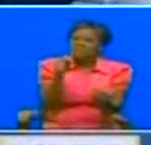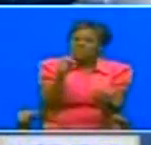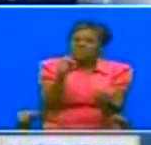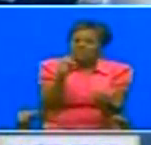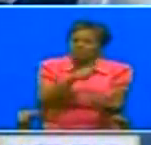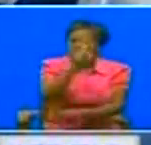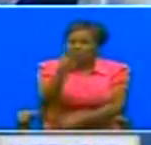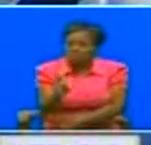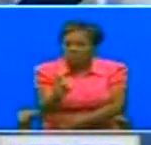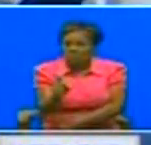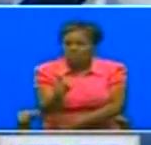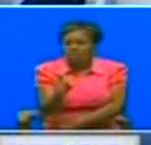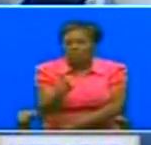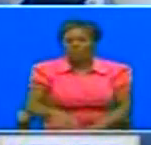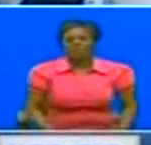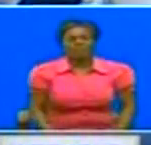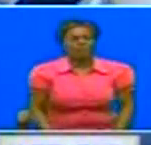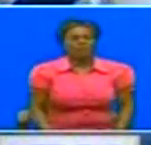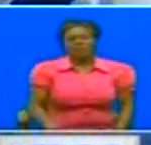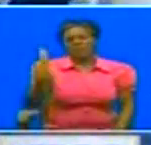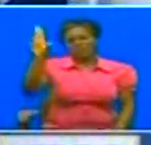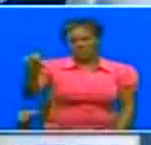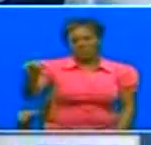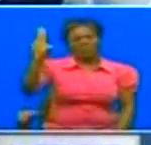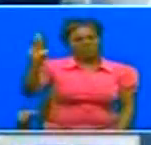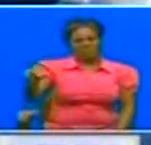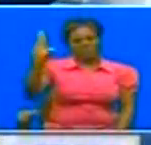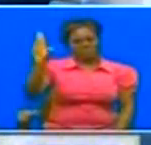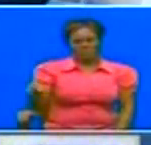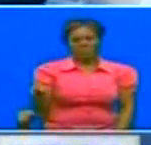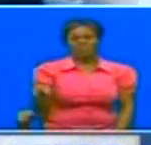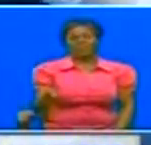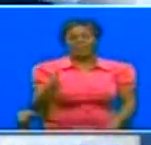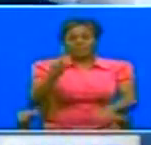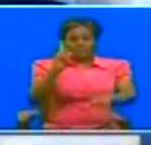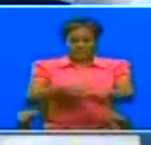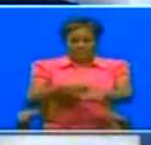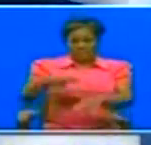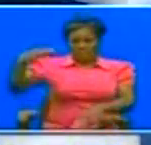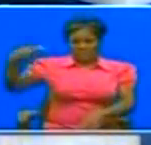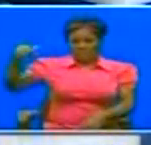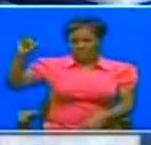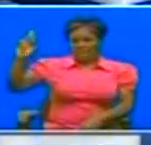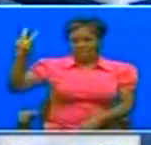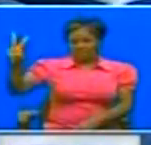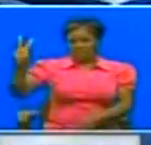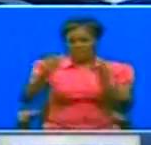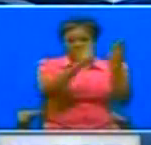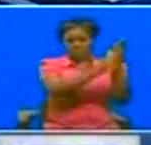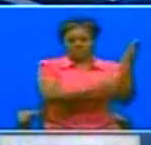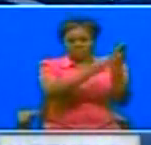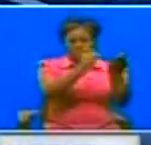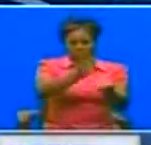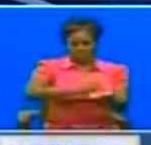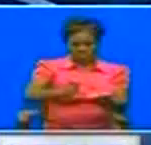things that stand in the way of not at all, John. Not at all, John. When the HIV Act was being drafted,